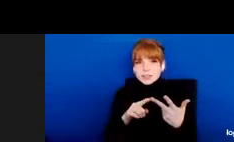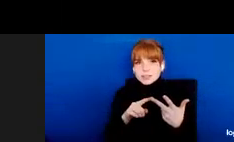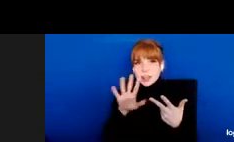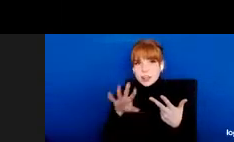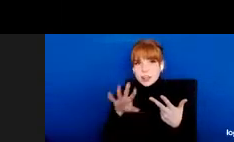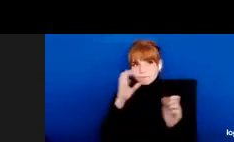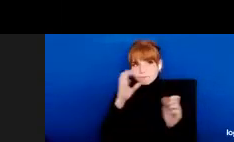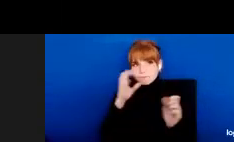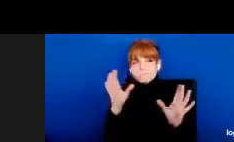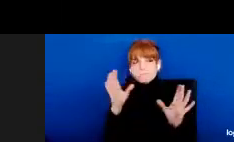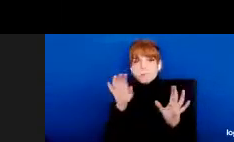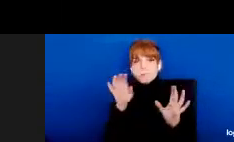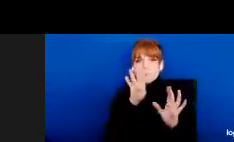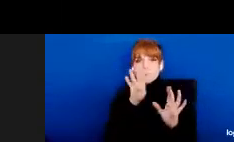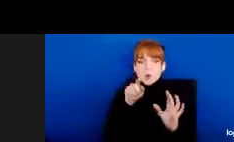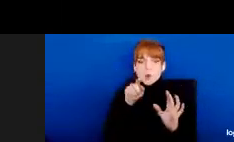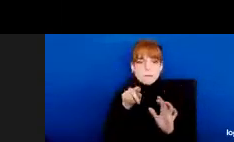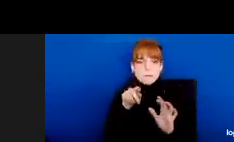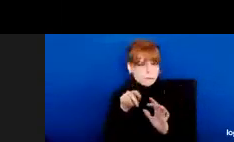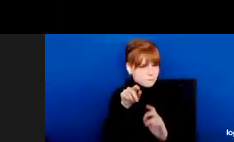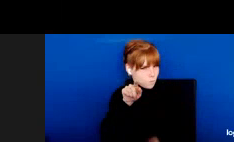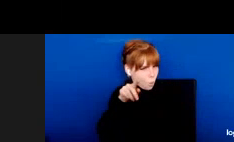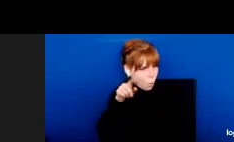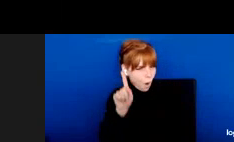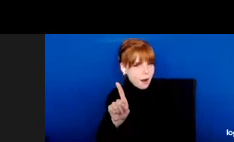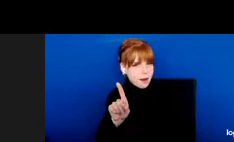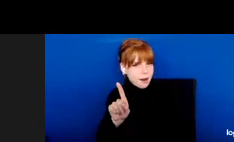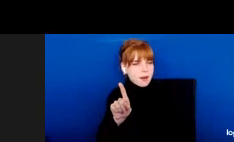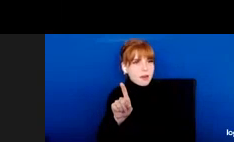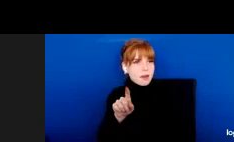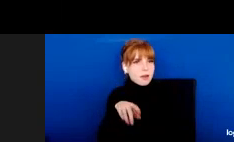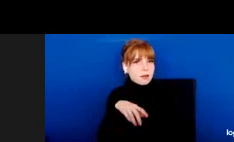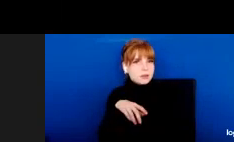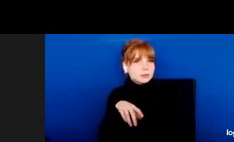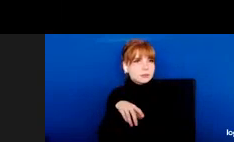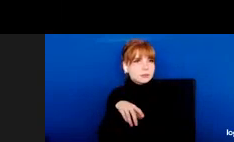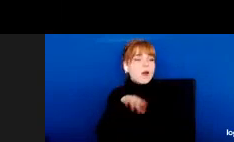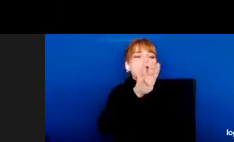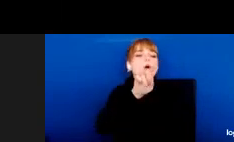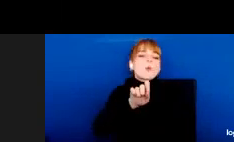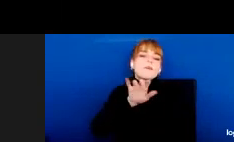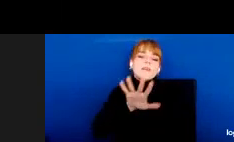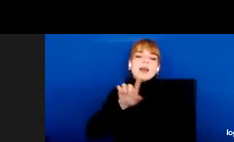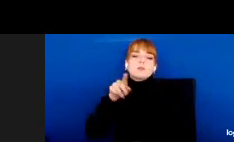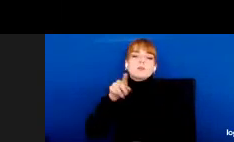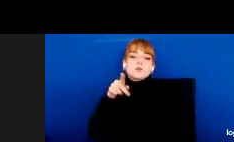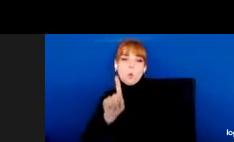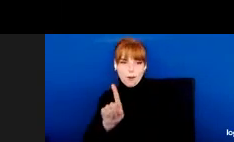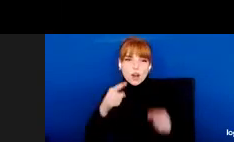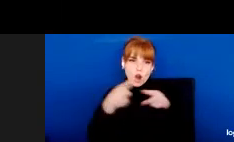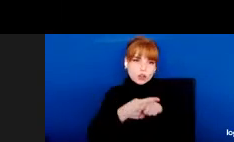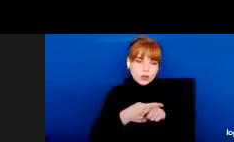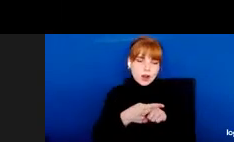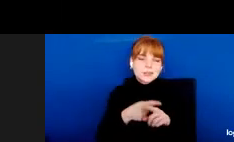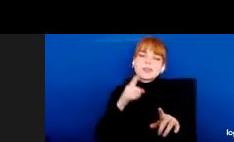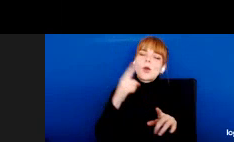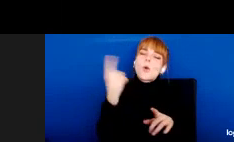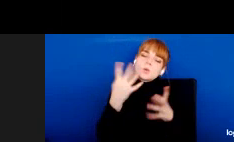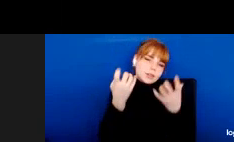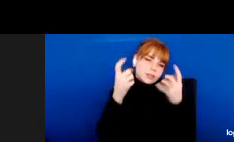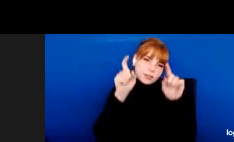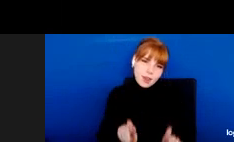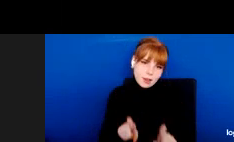contrast. If I use that same color for my outline, then it should have 4.5 to 1 contrast. This is still something you want to test. You just want to test